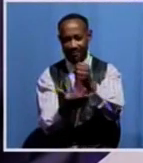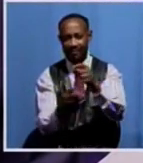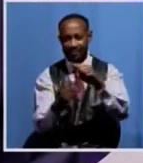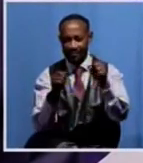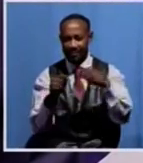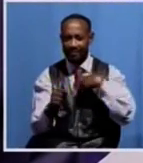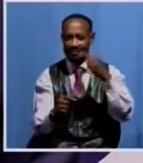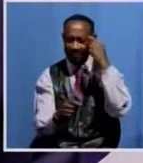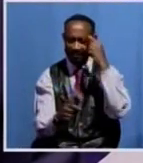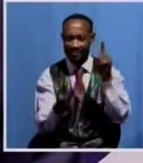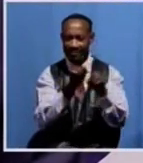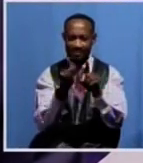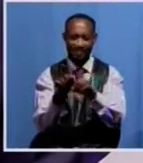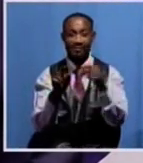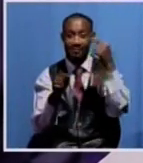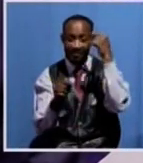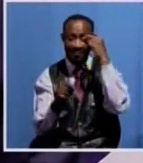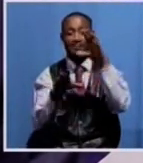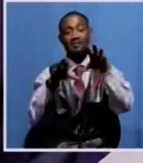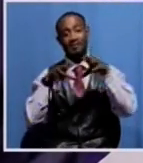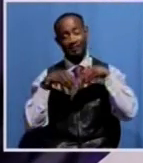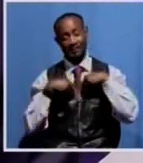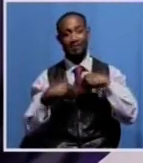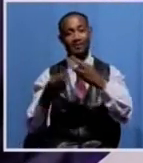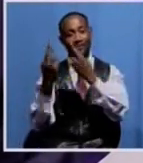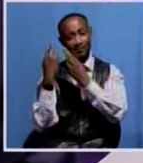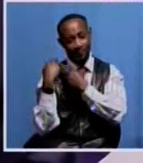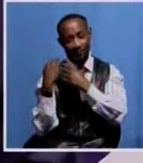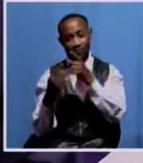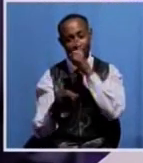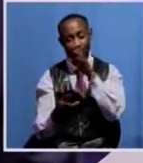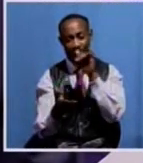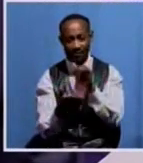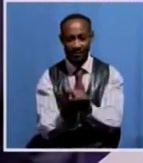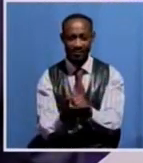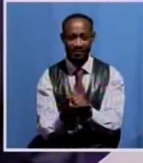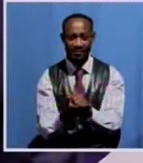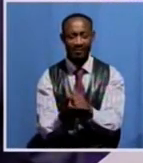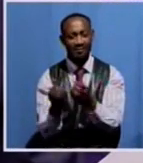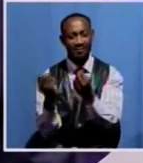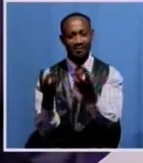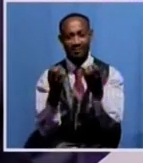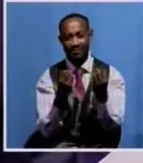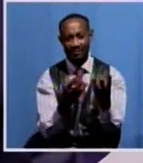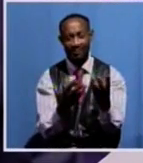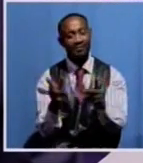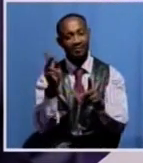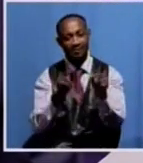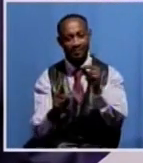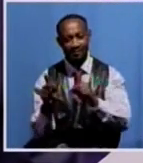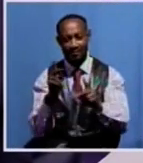need to, as a government, accept responsibility for the fact that a lot of our people